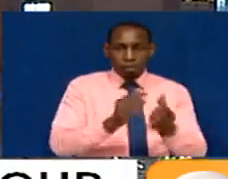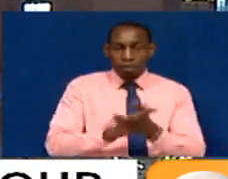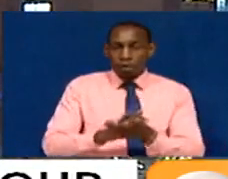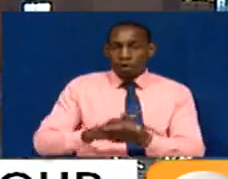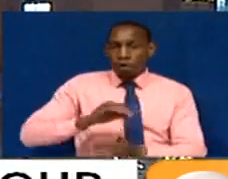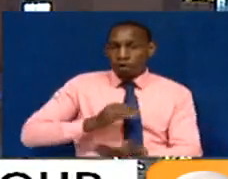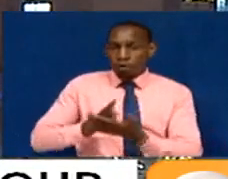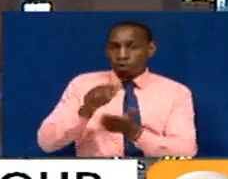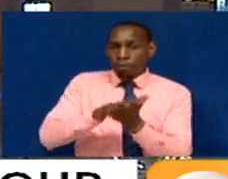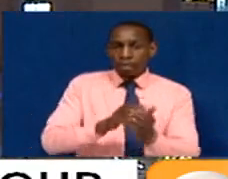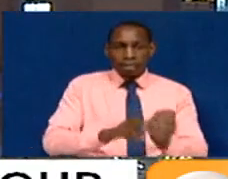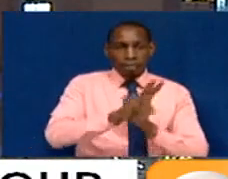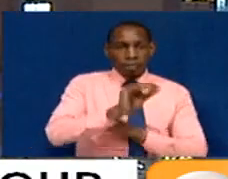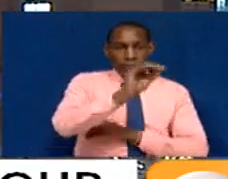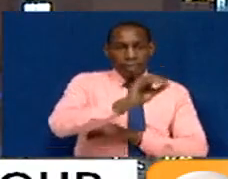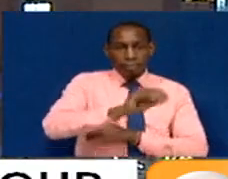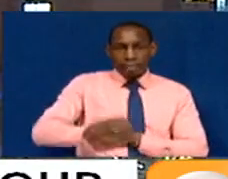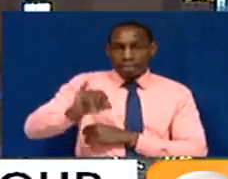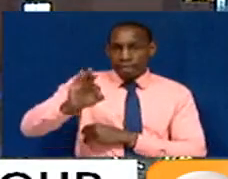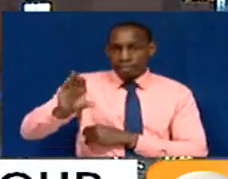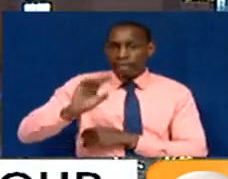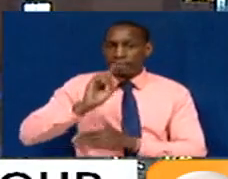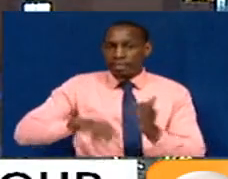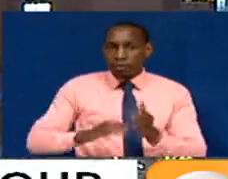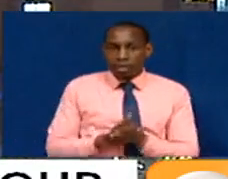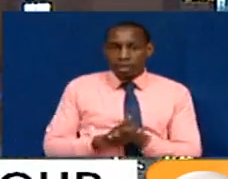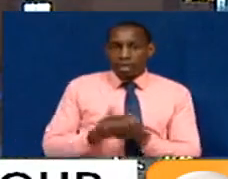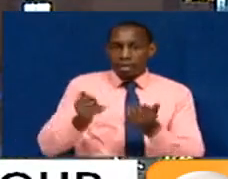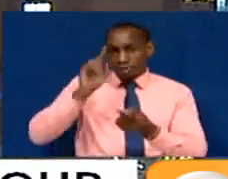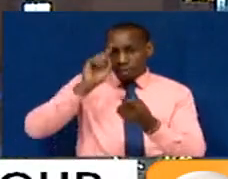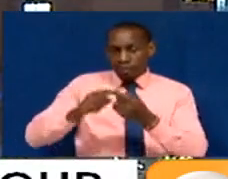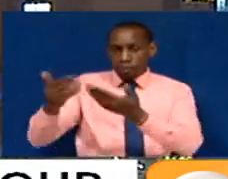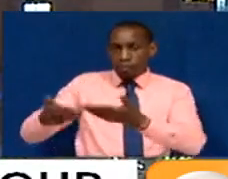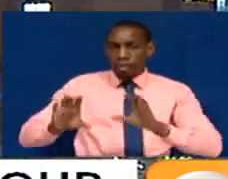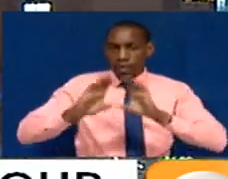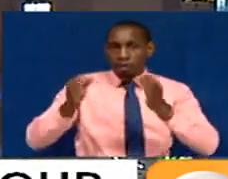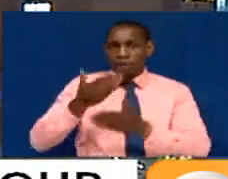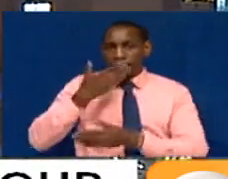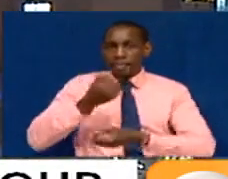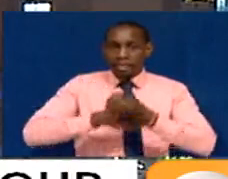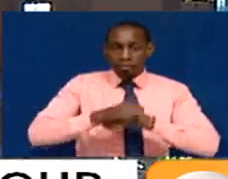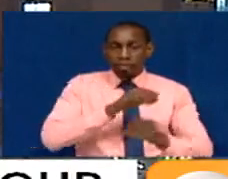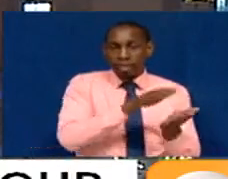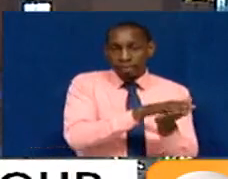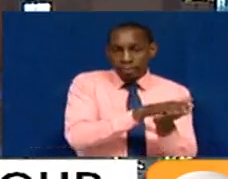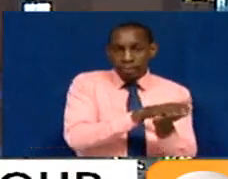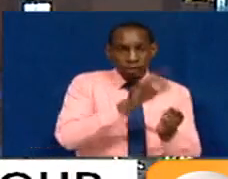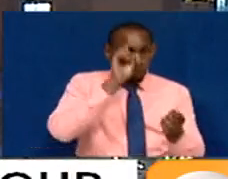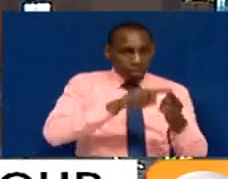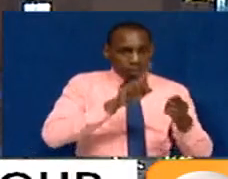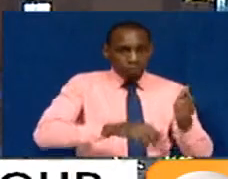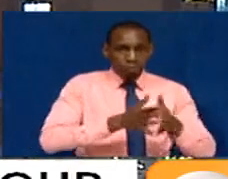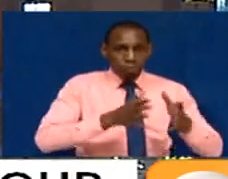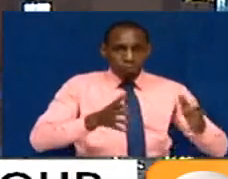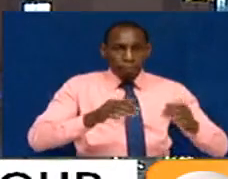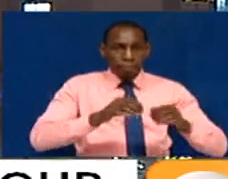financial institutions to 20%. IFC, on its part, says that they will strive to bring global best practice to the bank as they seek to expand